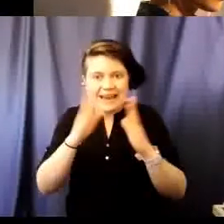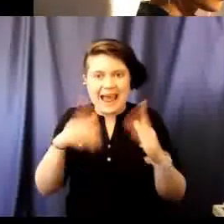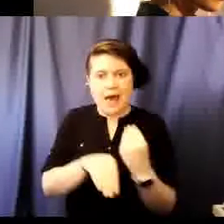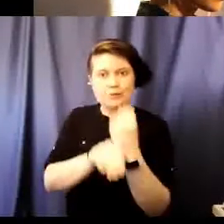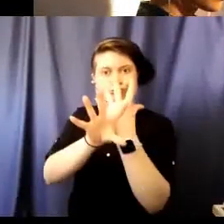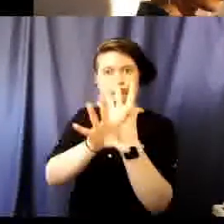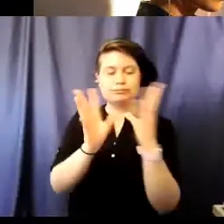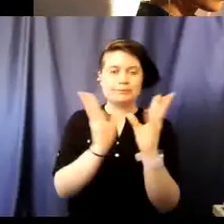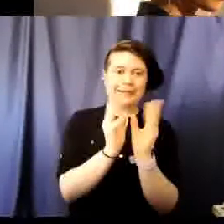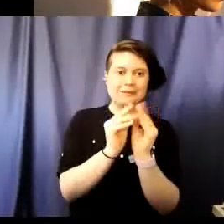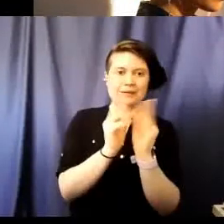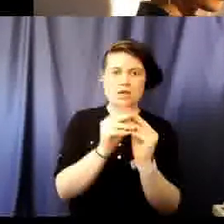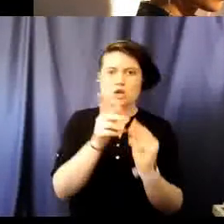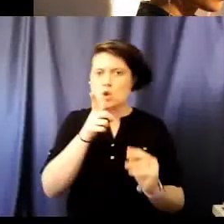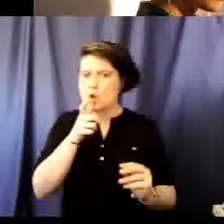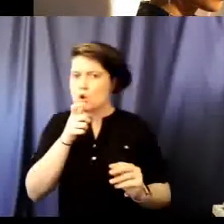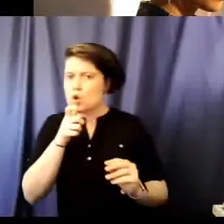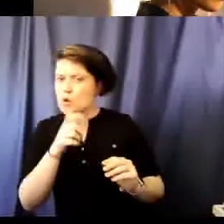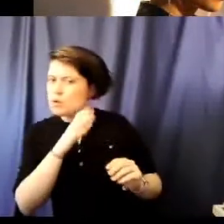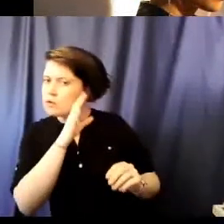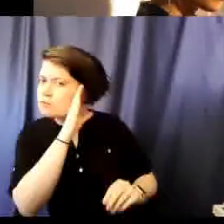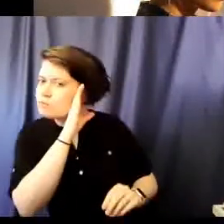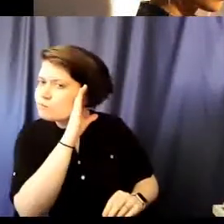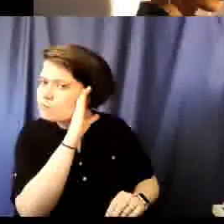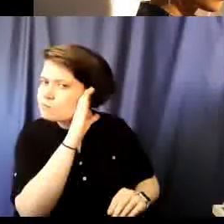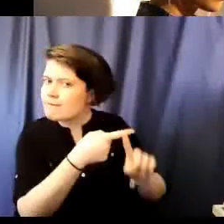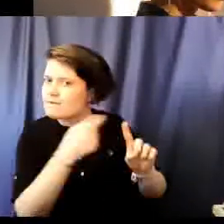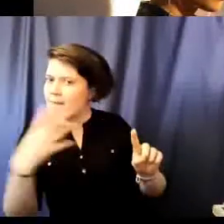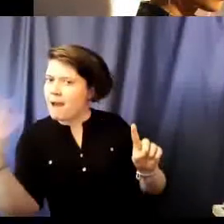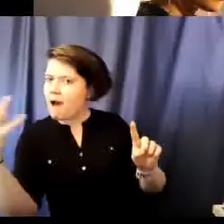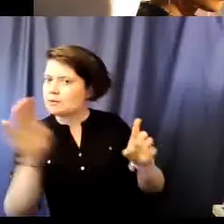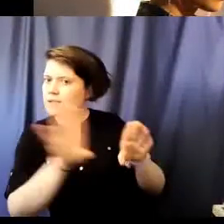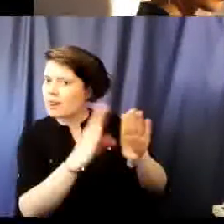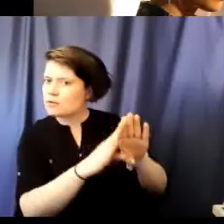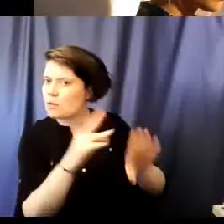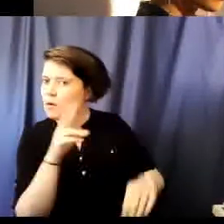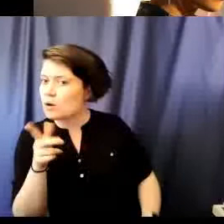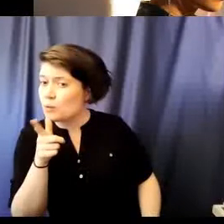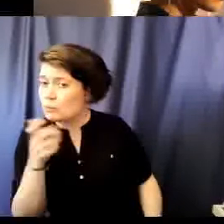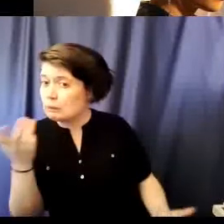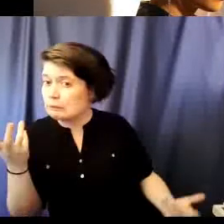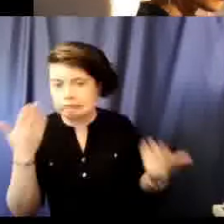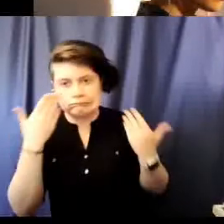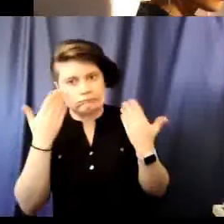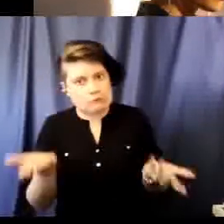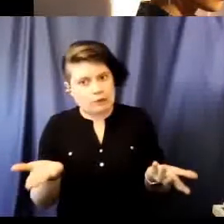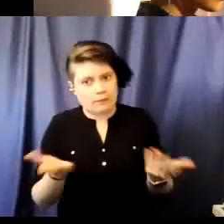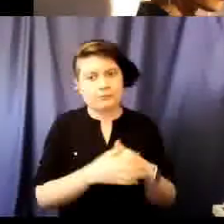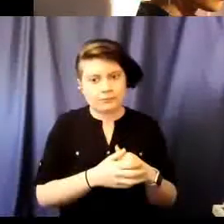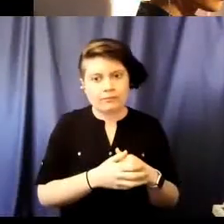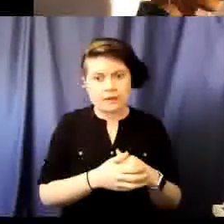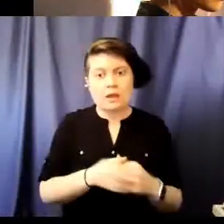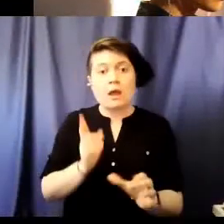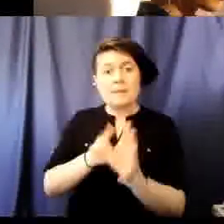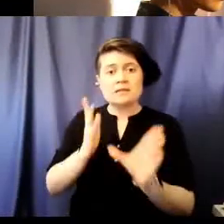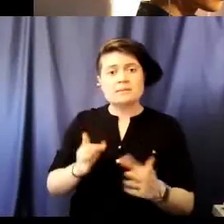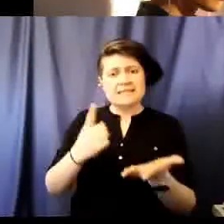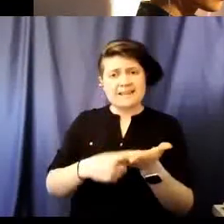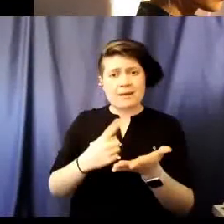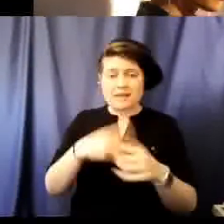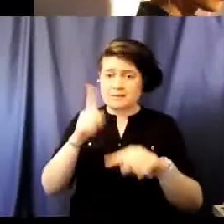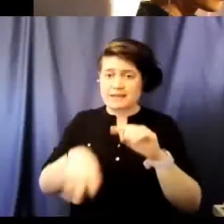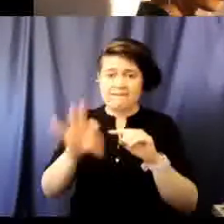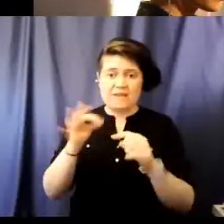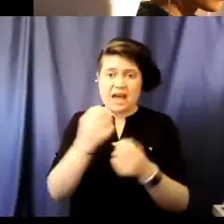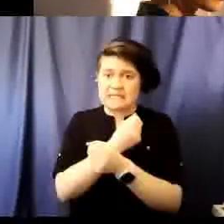the accessibility of the actual platform. Participants also may just not be able to find a safe or quiet